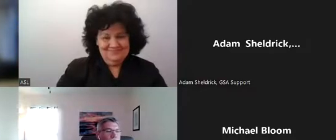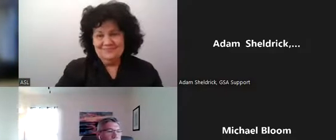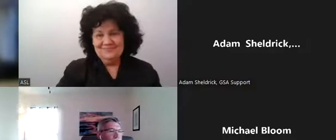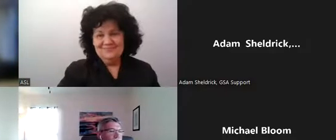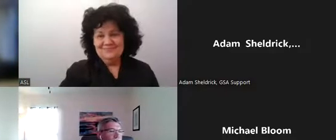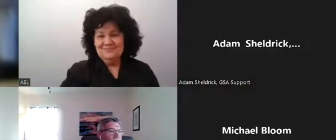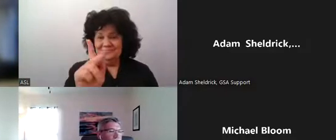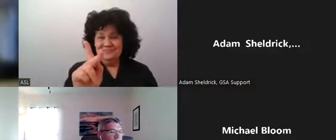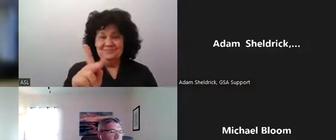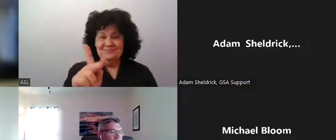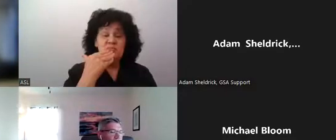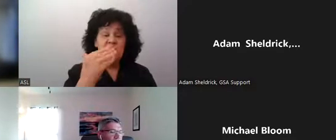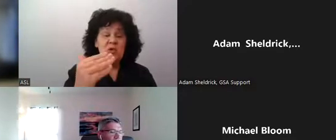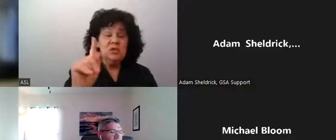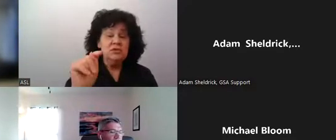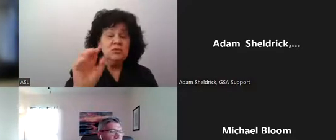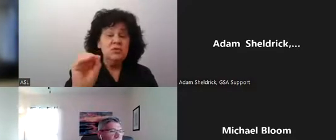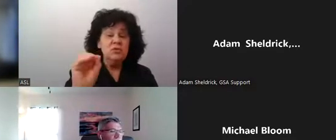That's great to hear. I think